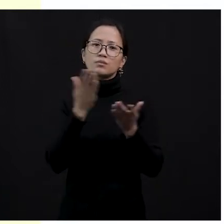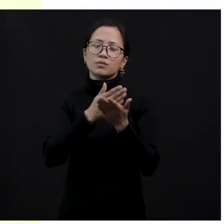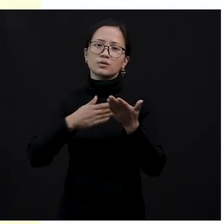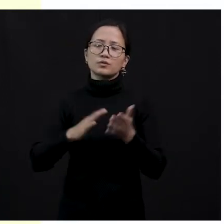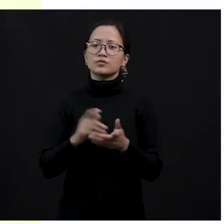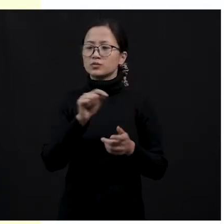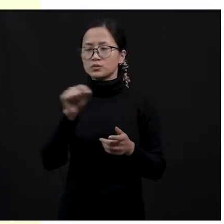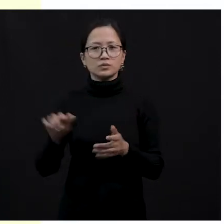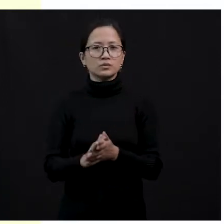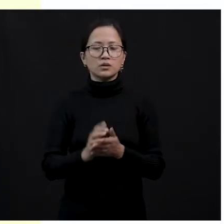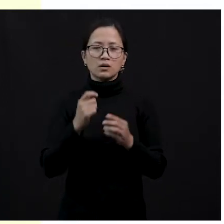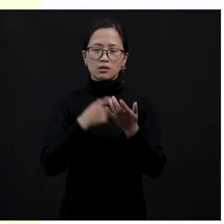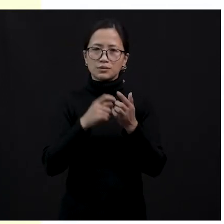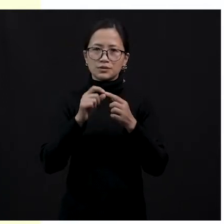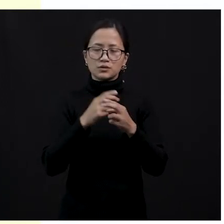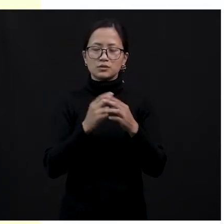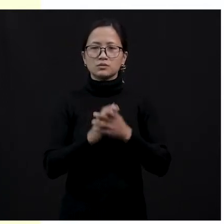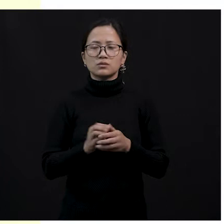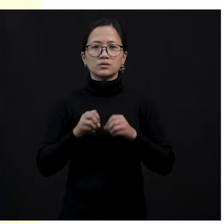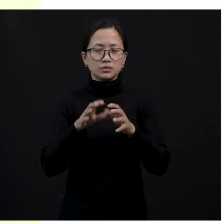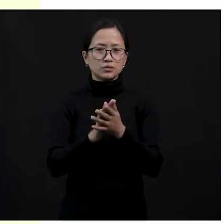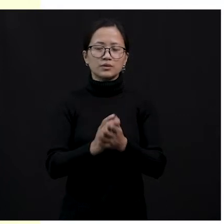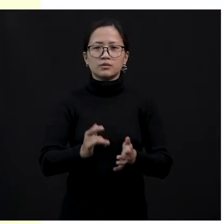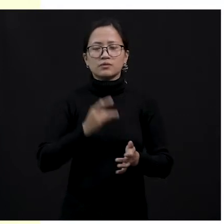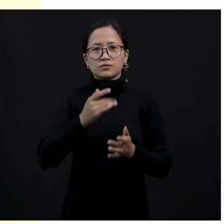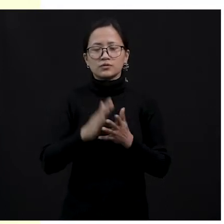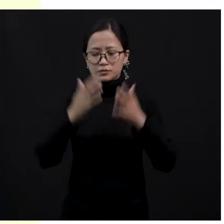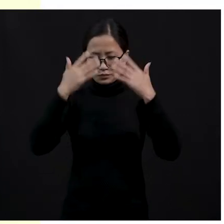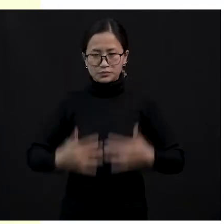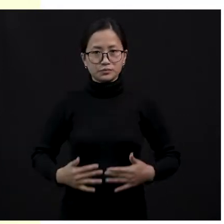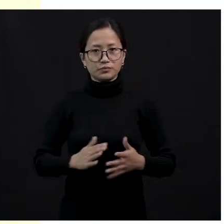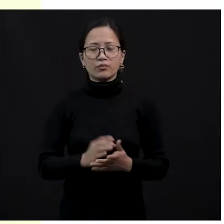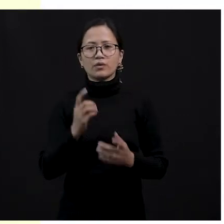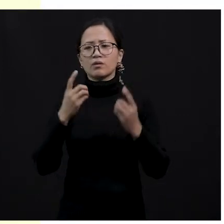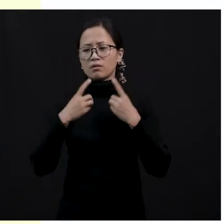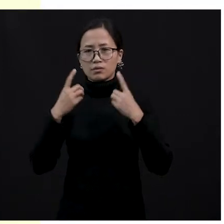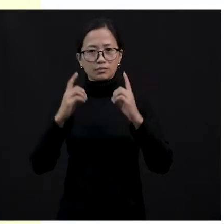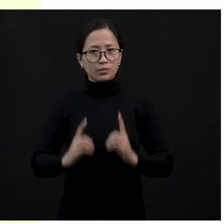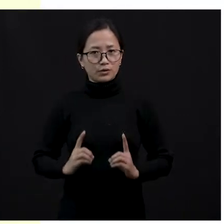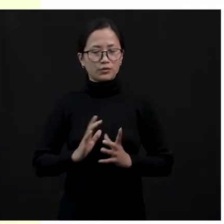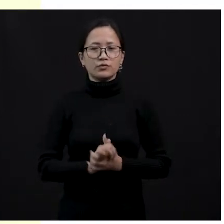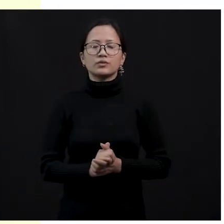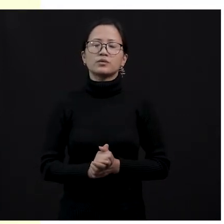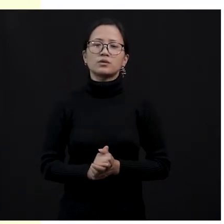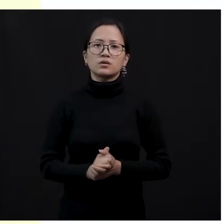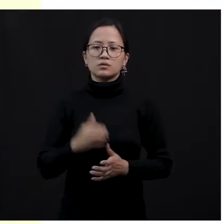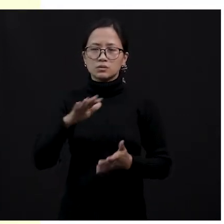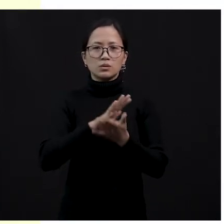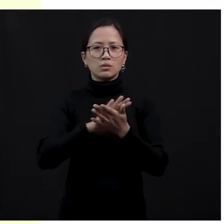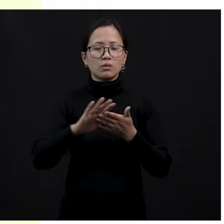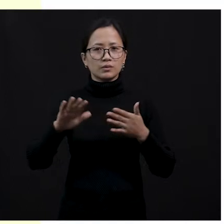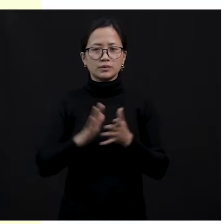I used in retribution of your unfeeling behavior. Well, you will be all right again now.